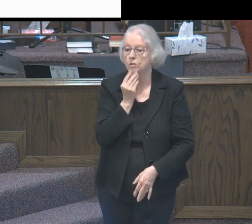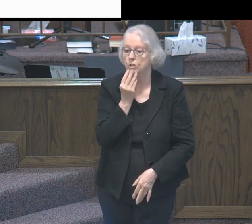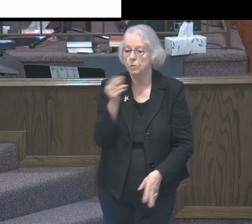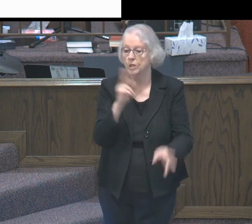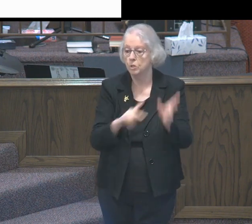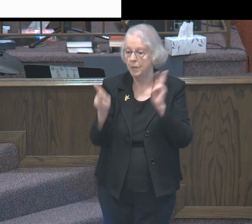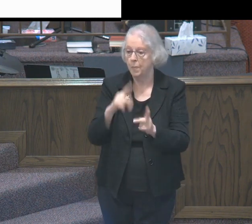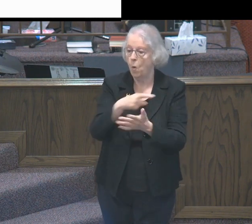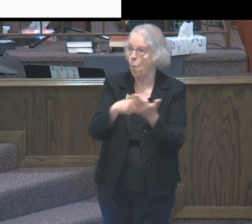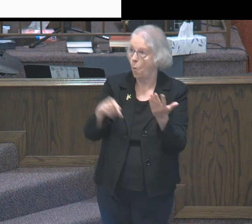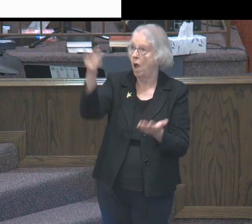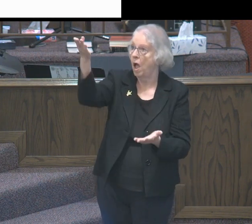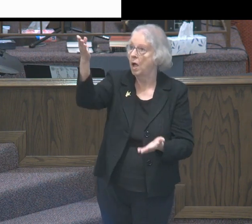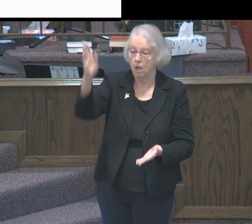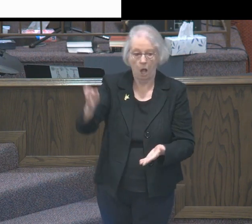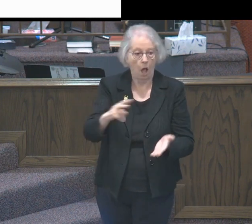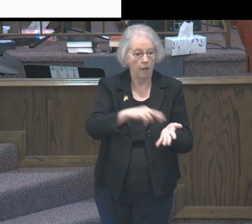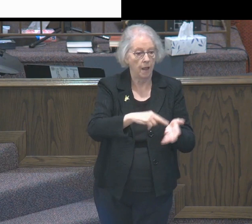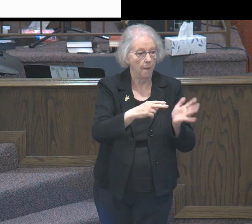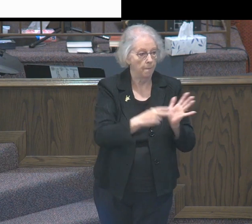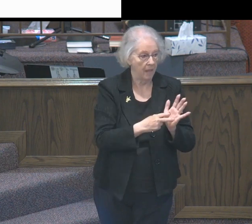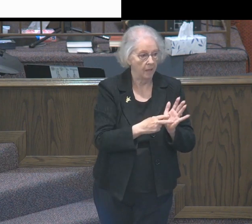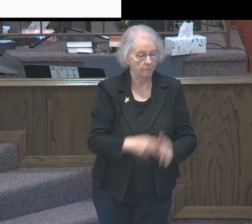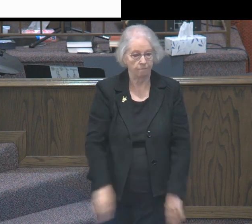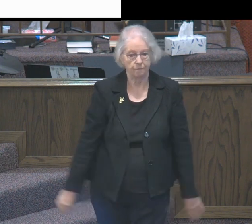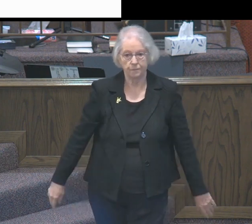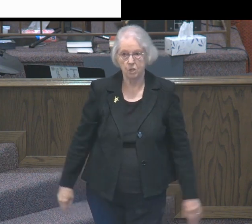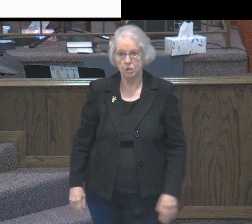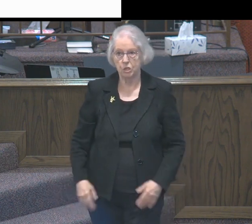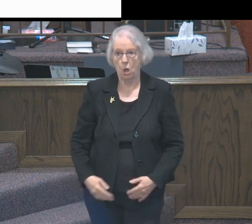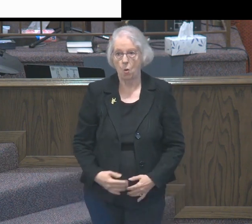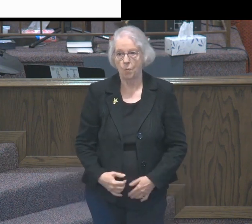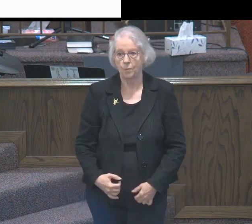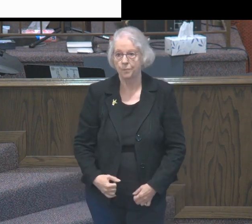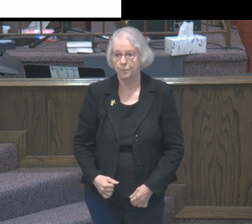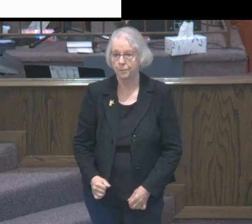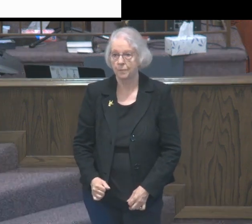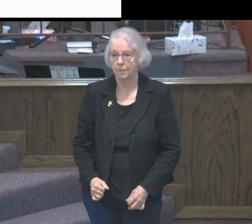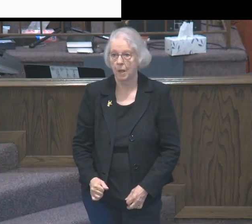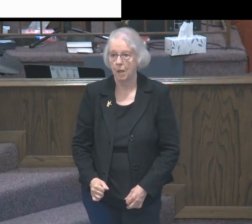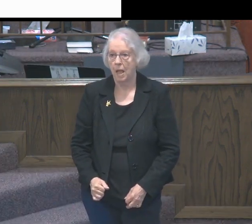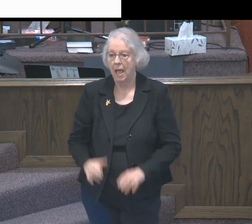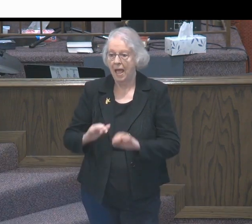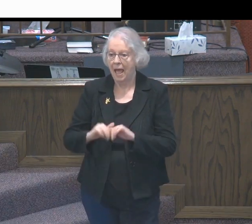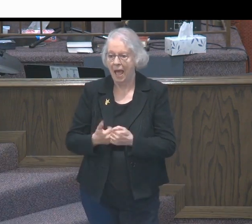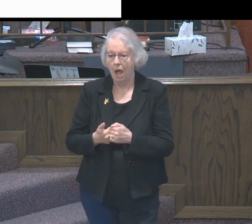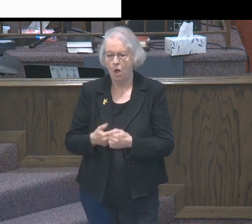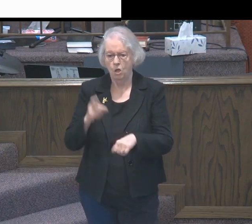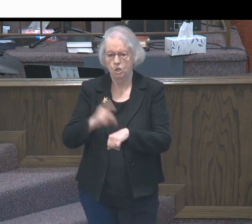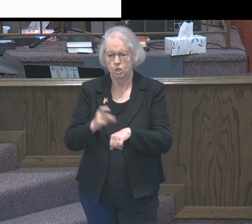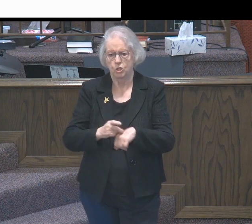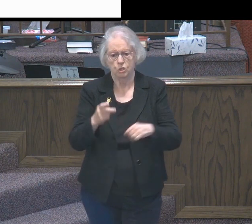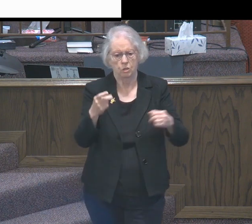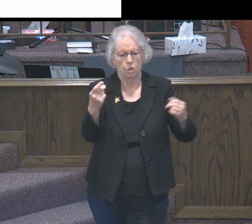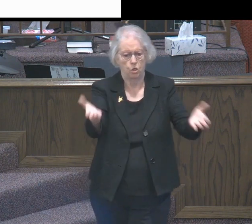away. So what does that mean for us? How then should we treat God's word? How should we look at the law? First of